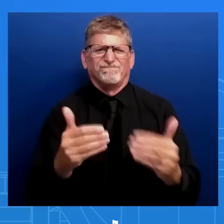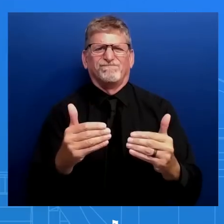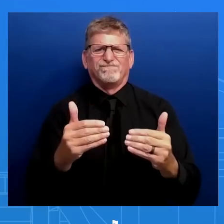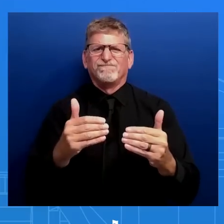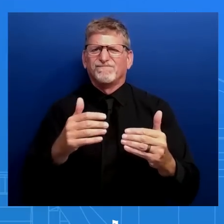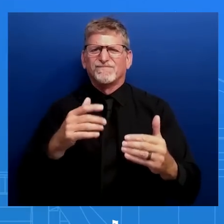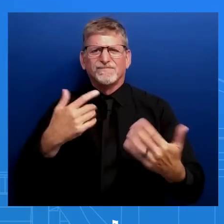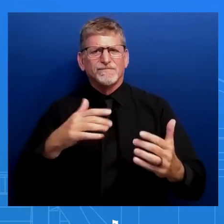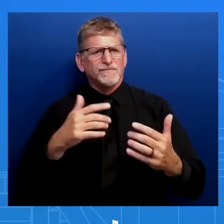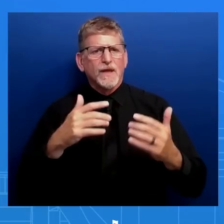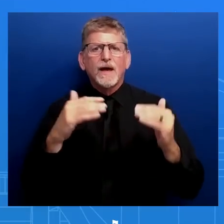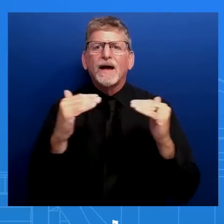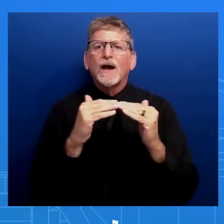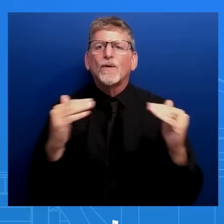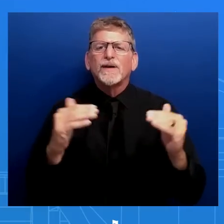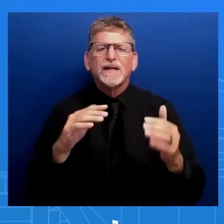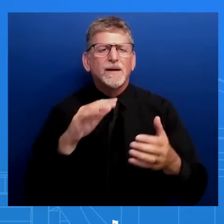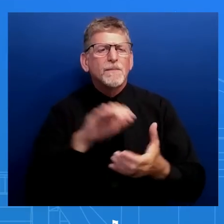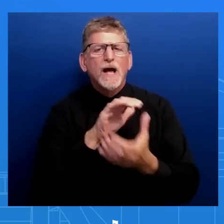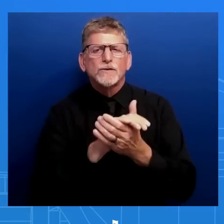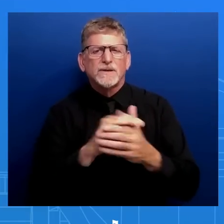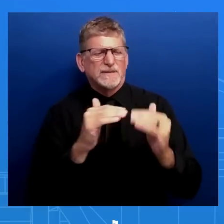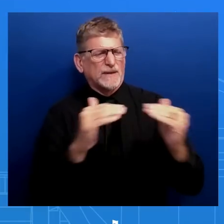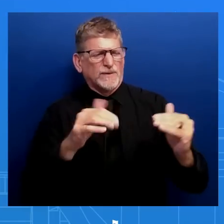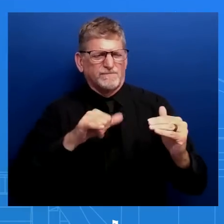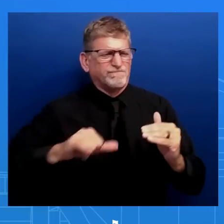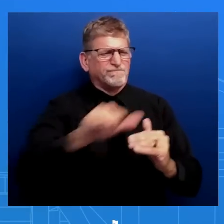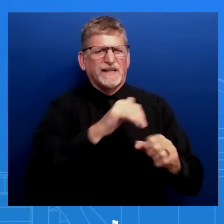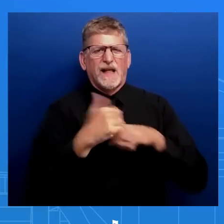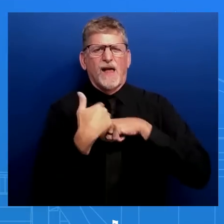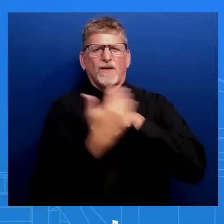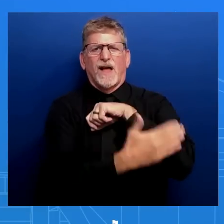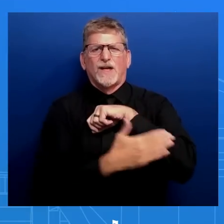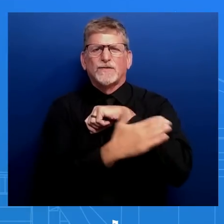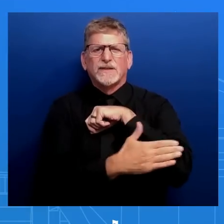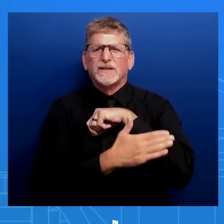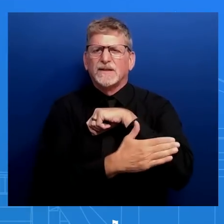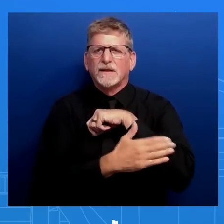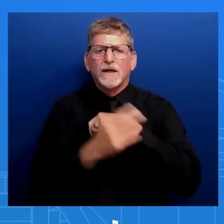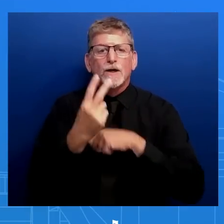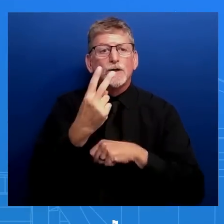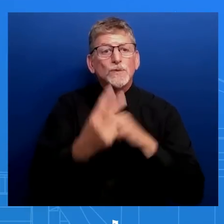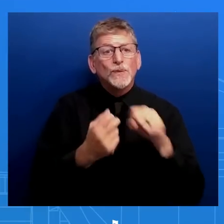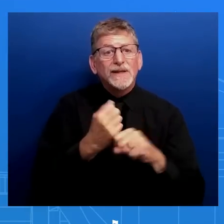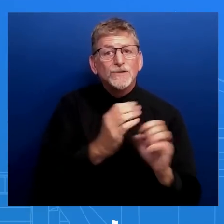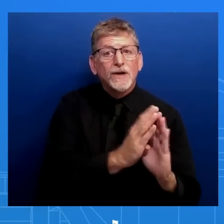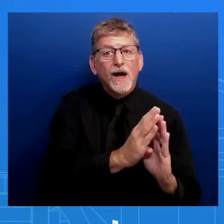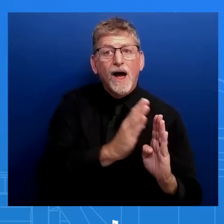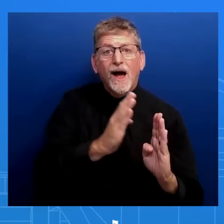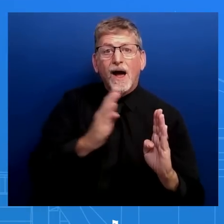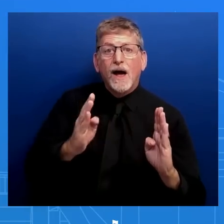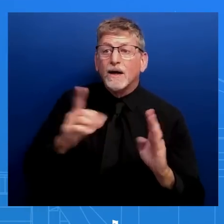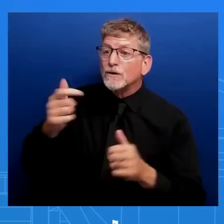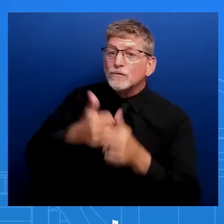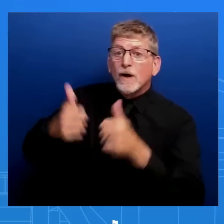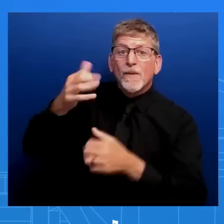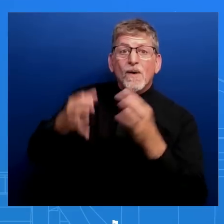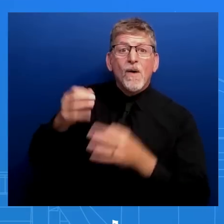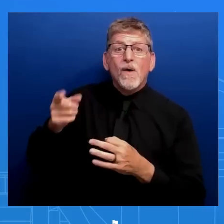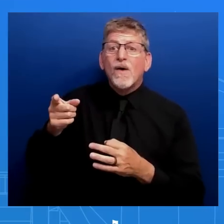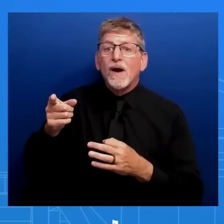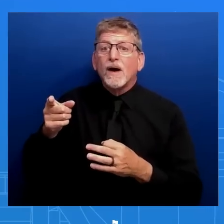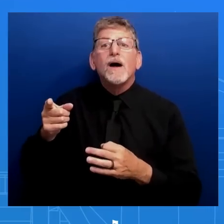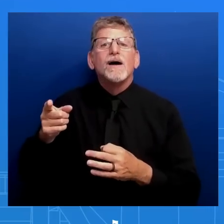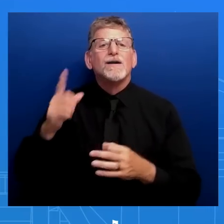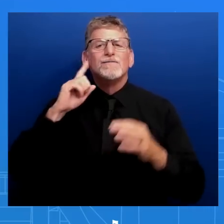country. They were followed 2 years later by the Supreme Court's ruling of Obergefell v.